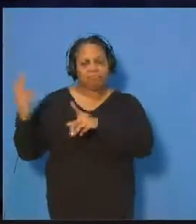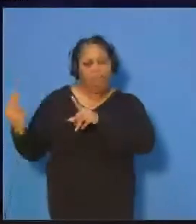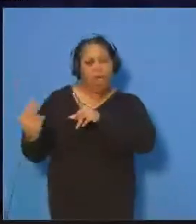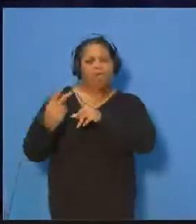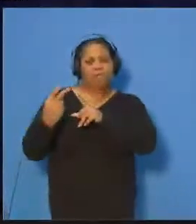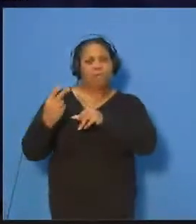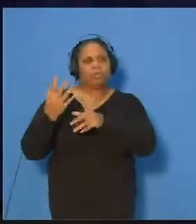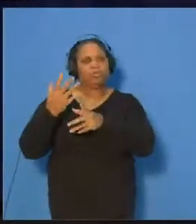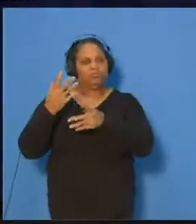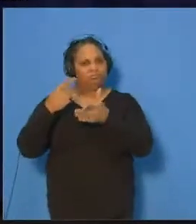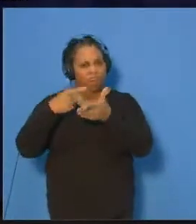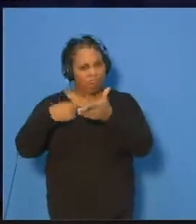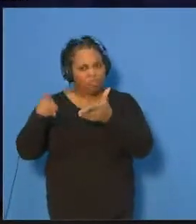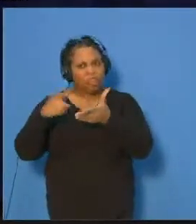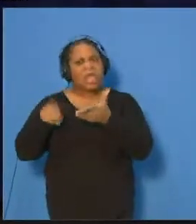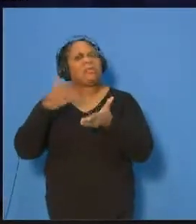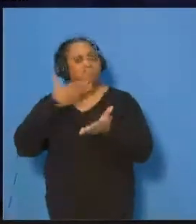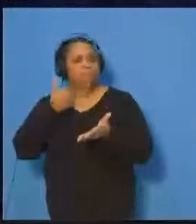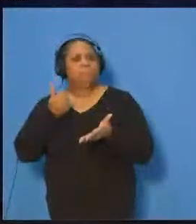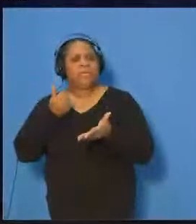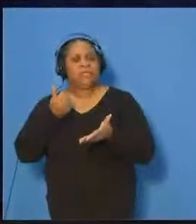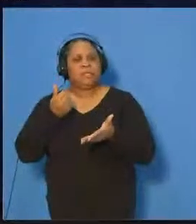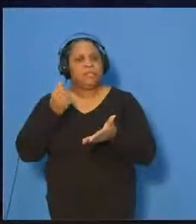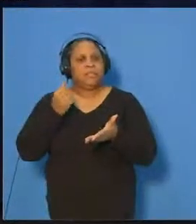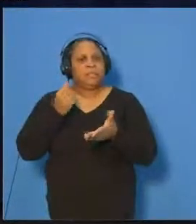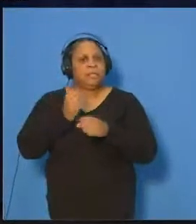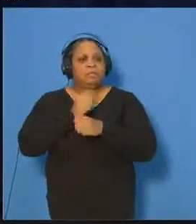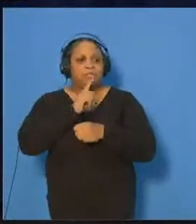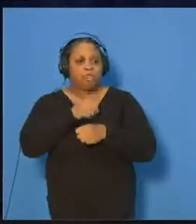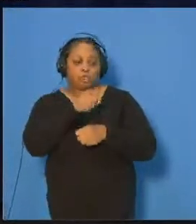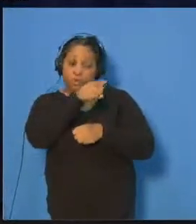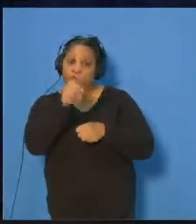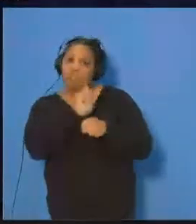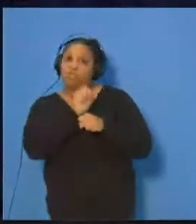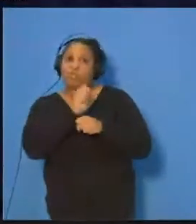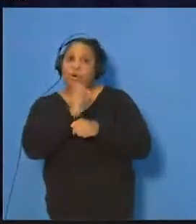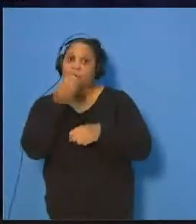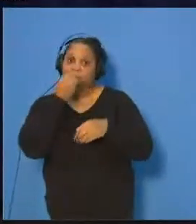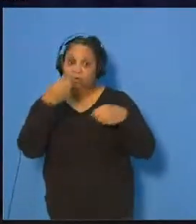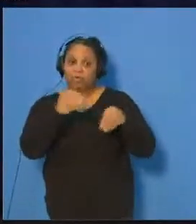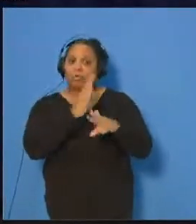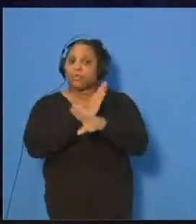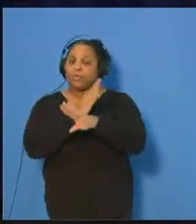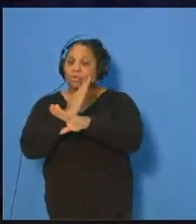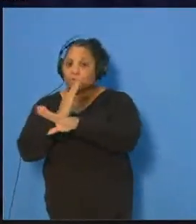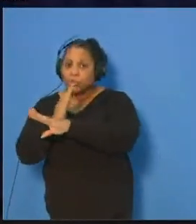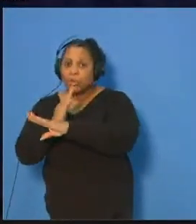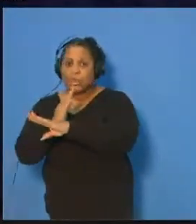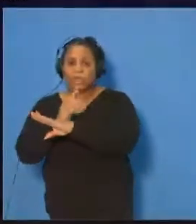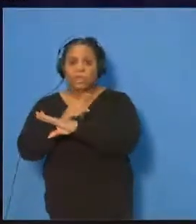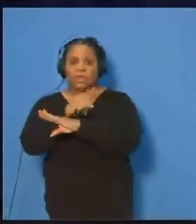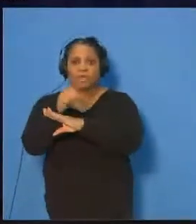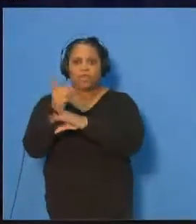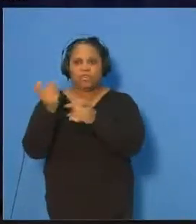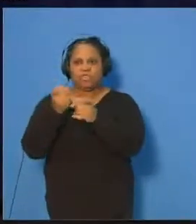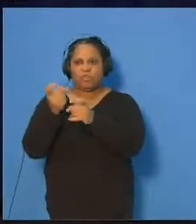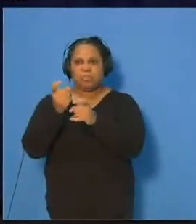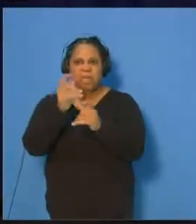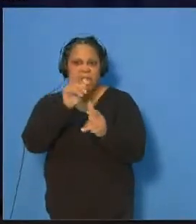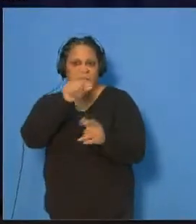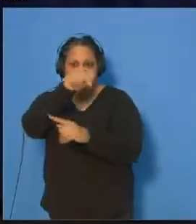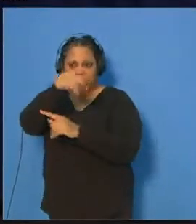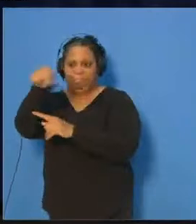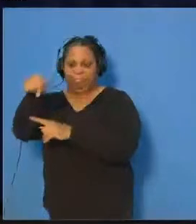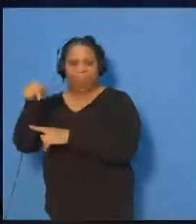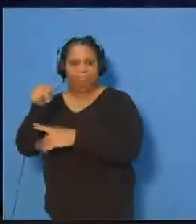who best to check than the persons who are the ones that are working the grocery stores, the people working security, the people that are, manning the roadblocks, doing all of